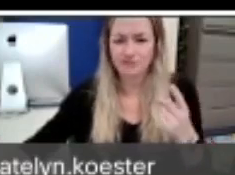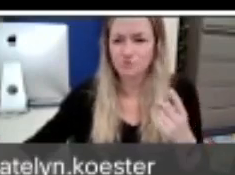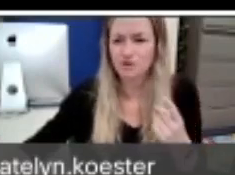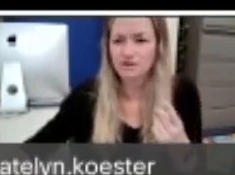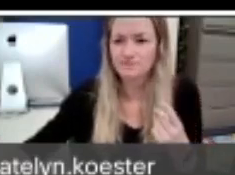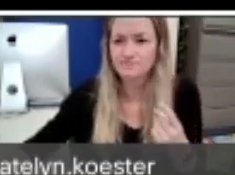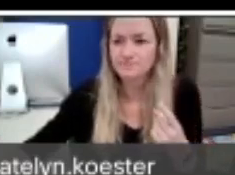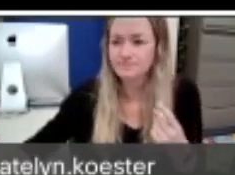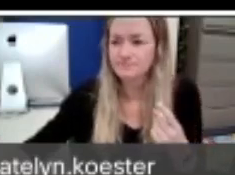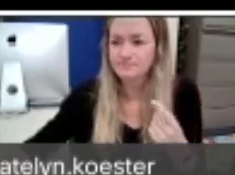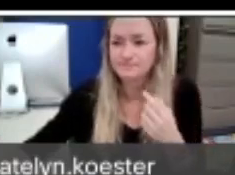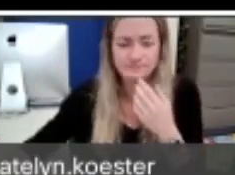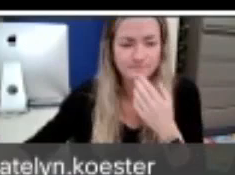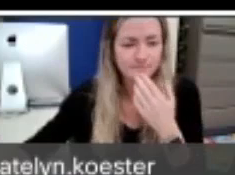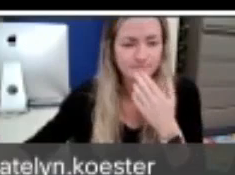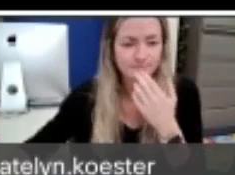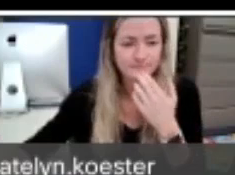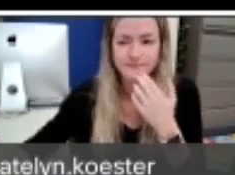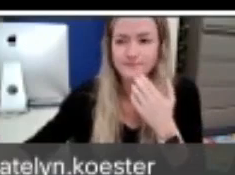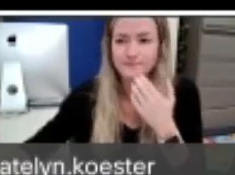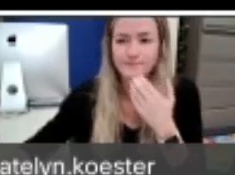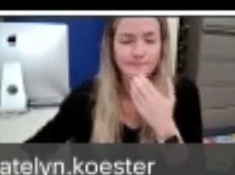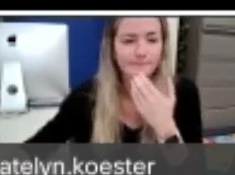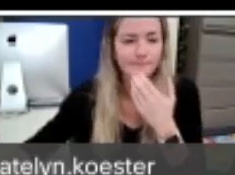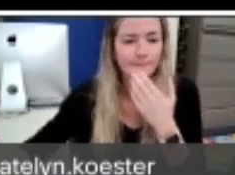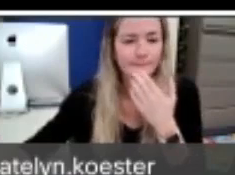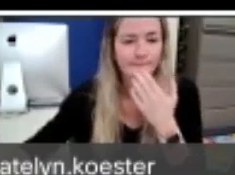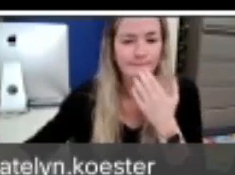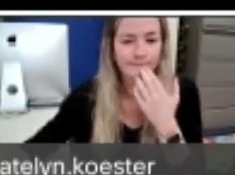That's the third slide. I need the first one.